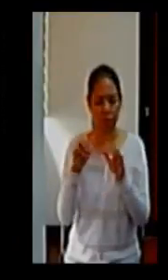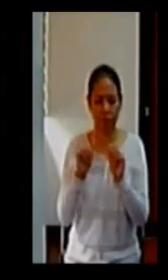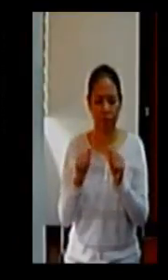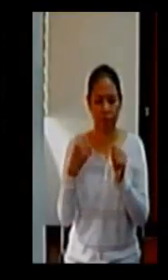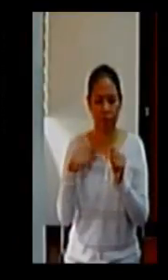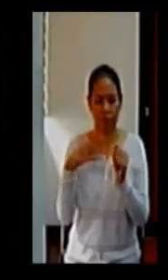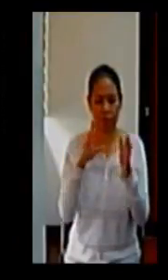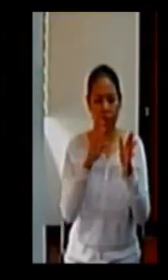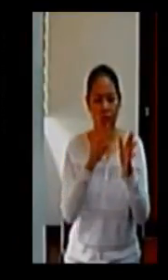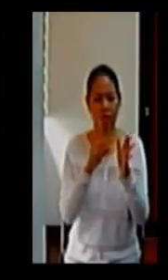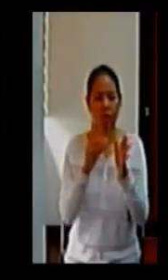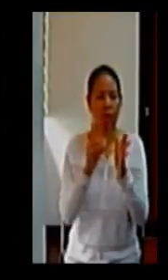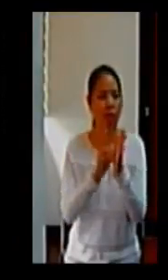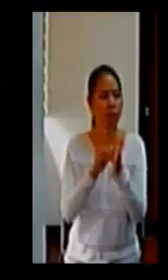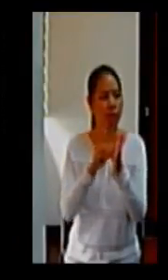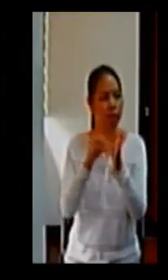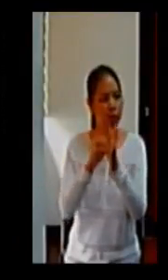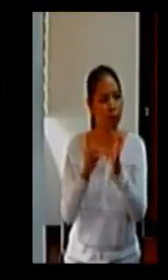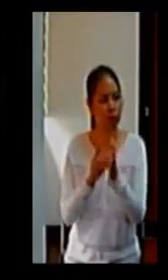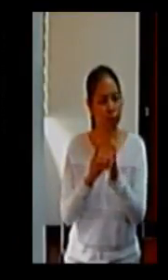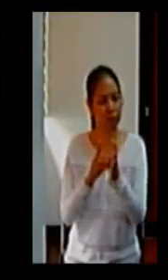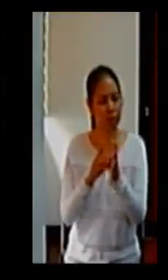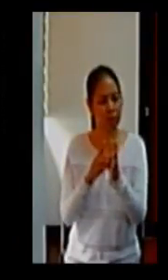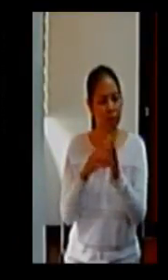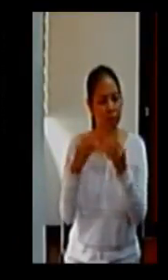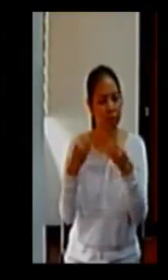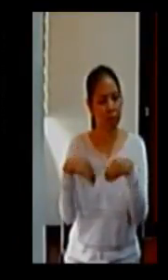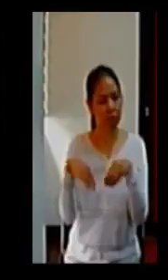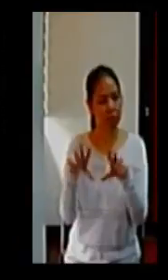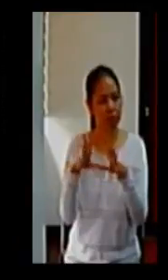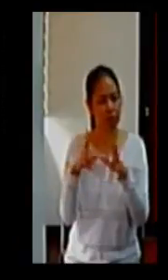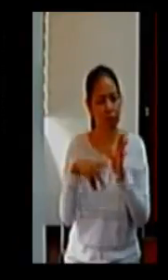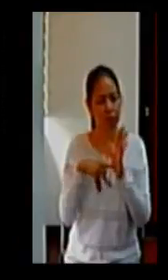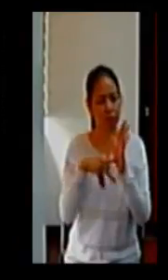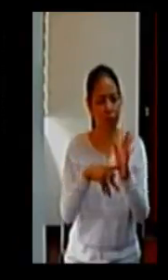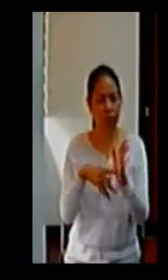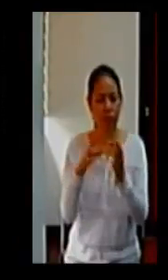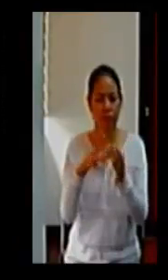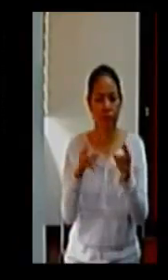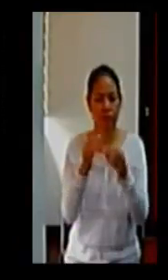you, after presenting a very important, you know,